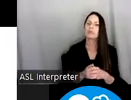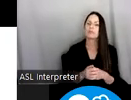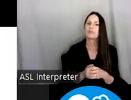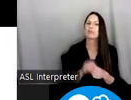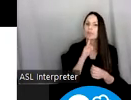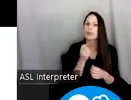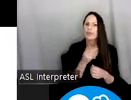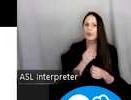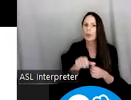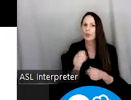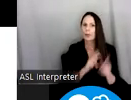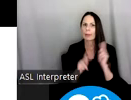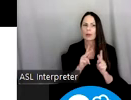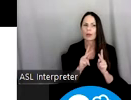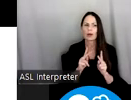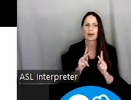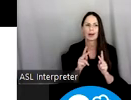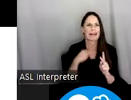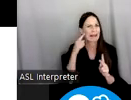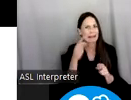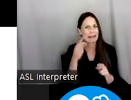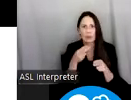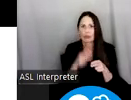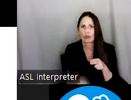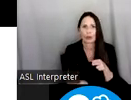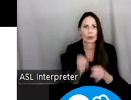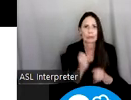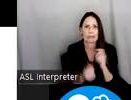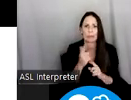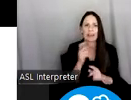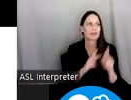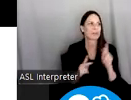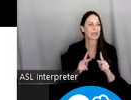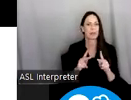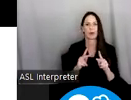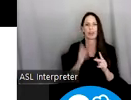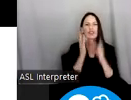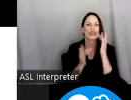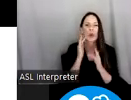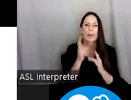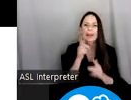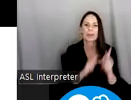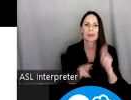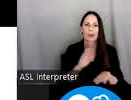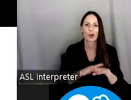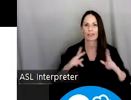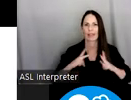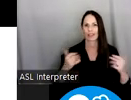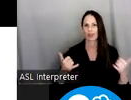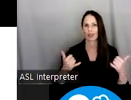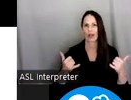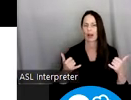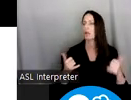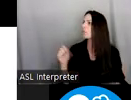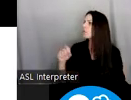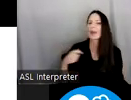few others. I think it was just kind of short because people are on vacation and stuff right now. Right. Yeah, I just want to make sure there's enough like support because it's a